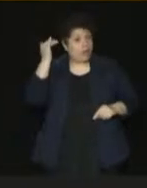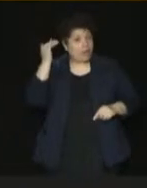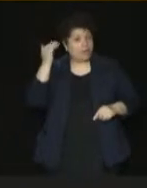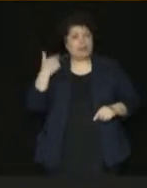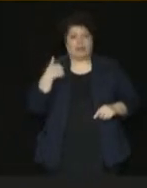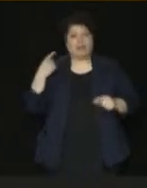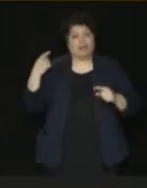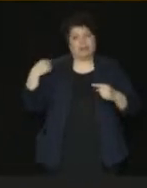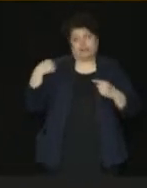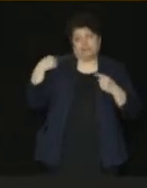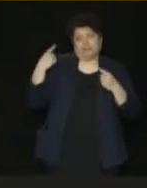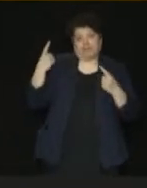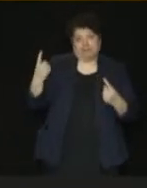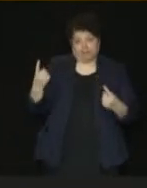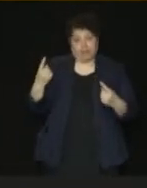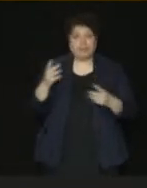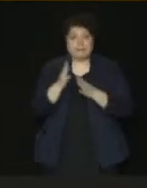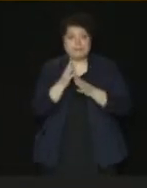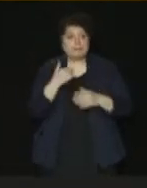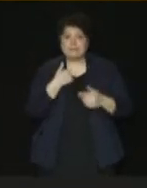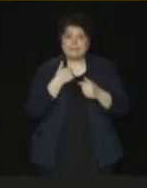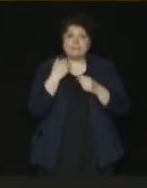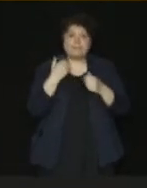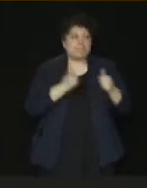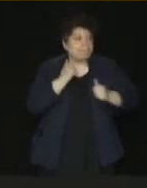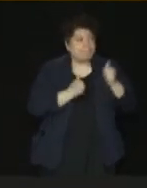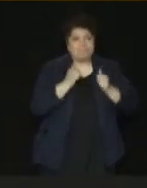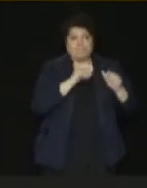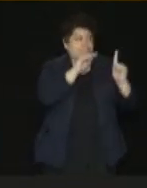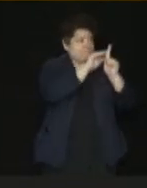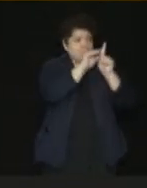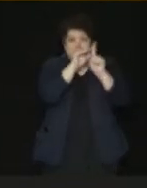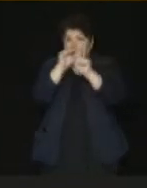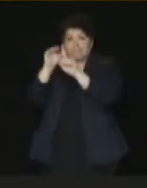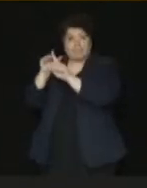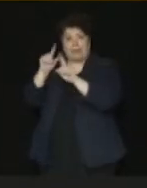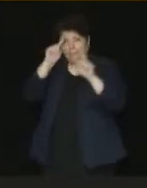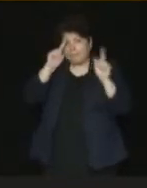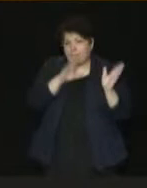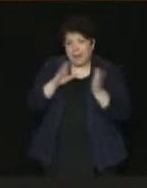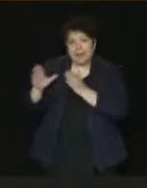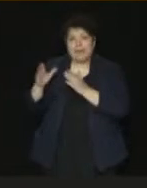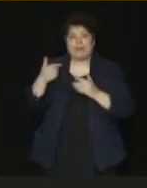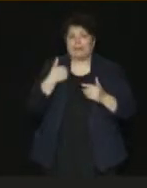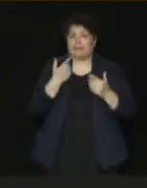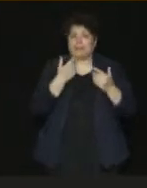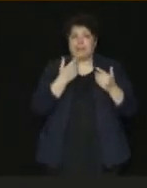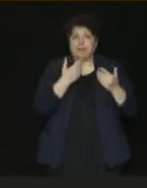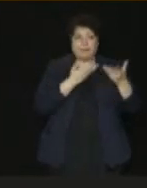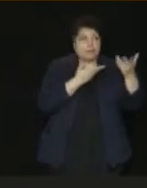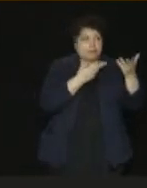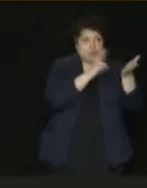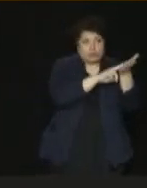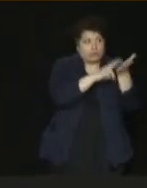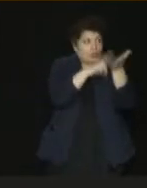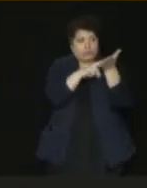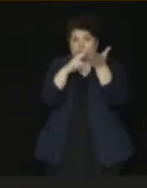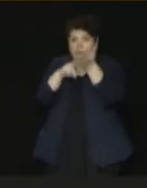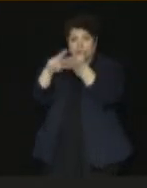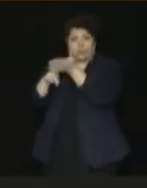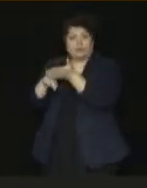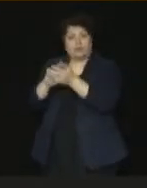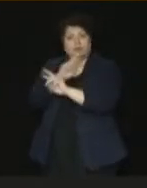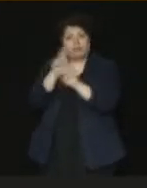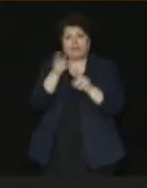had an extremely ambitious and extremely robust plan to both sign contracts with